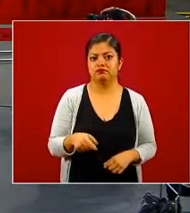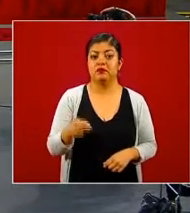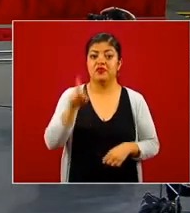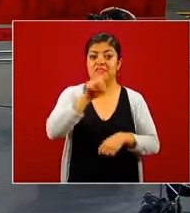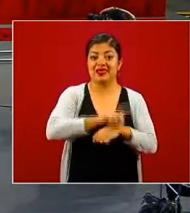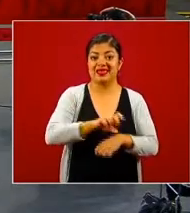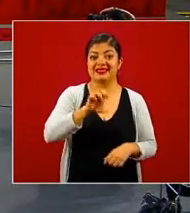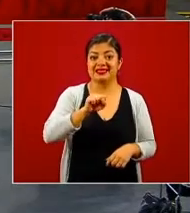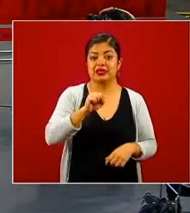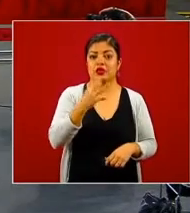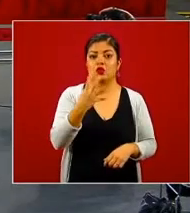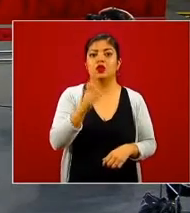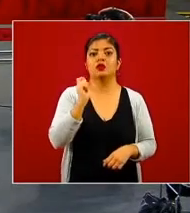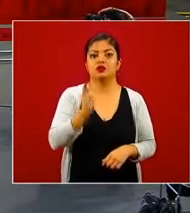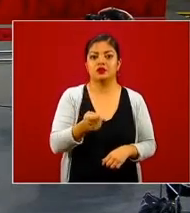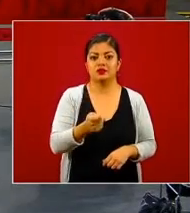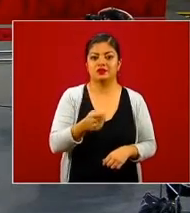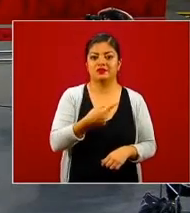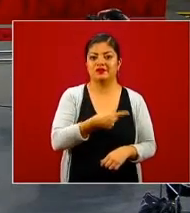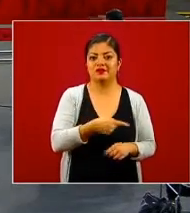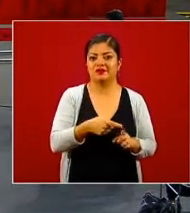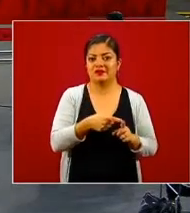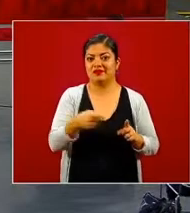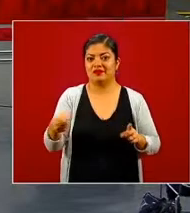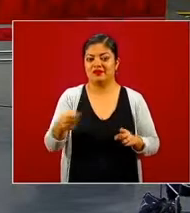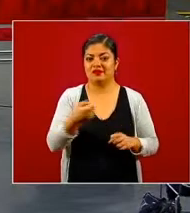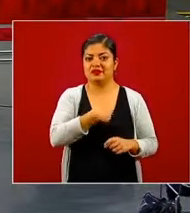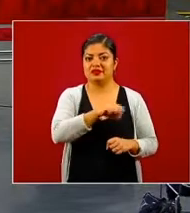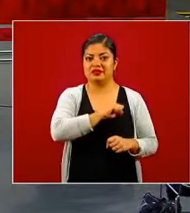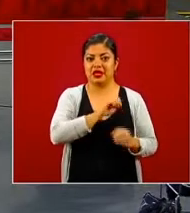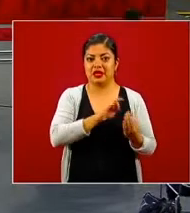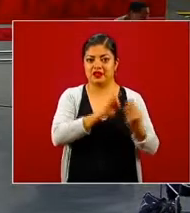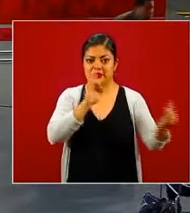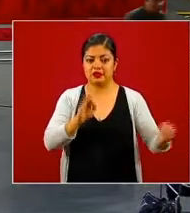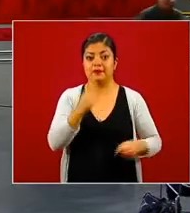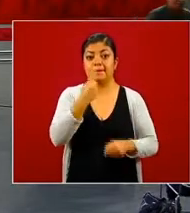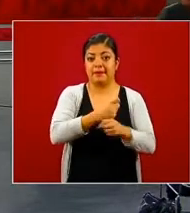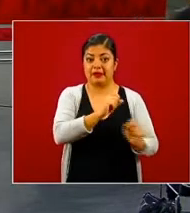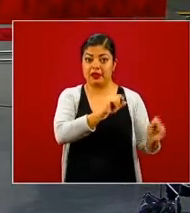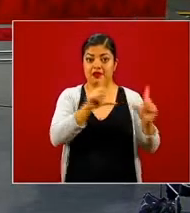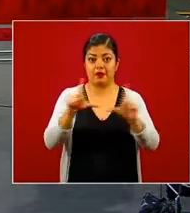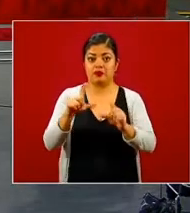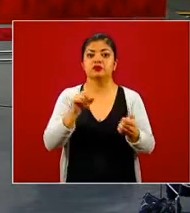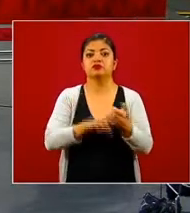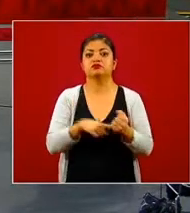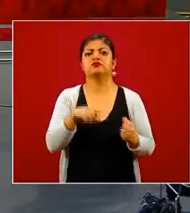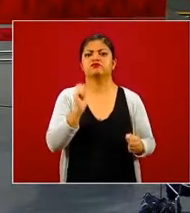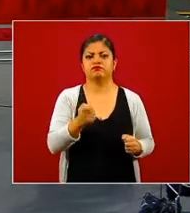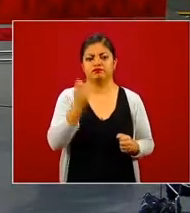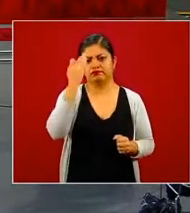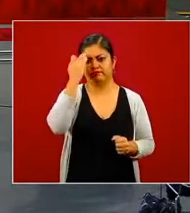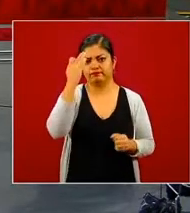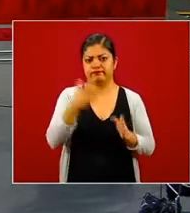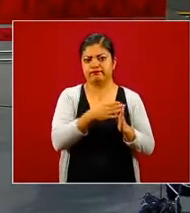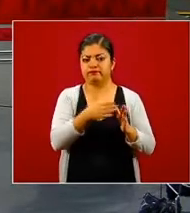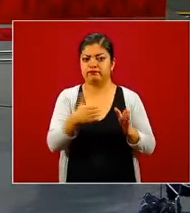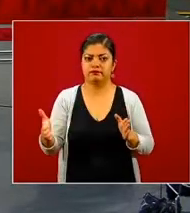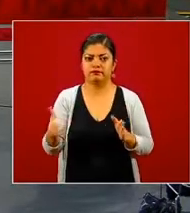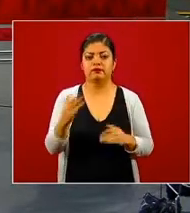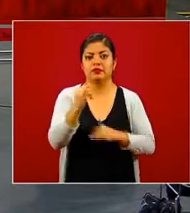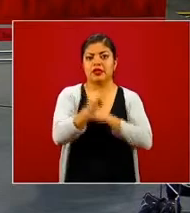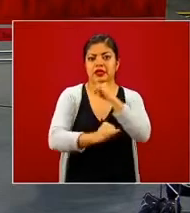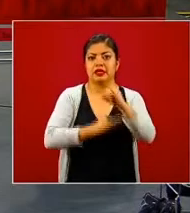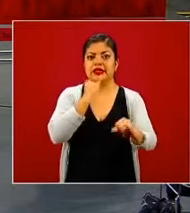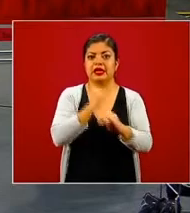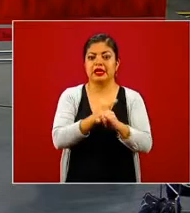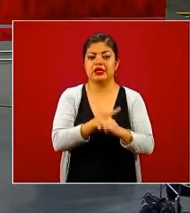87. We are on day 64 of our National Safe Distancing Campaign. Let's